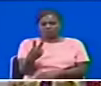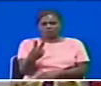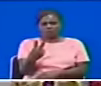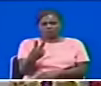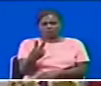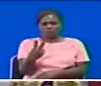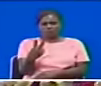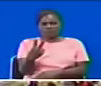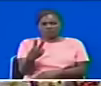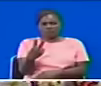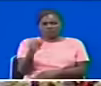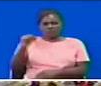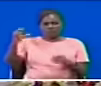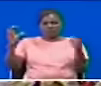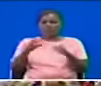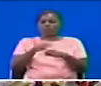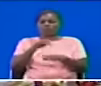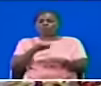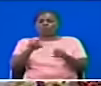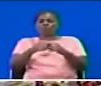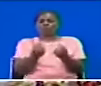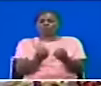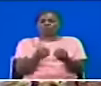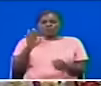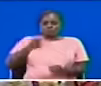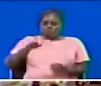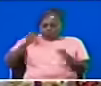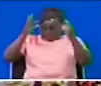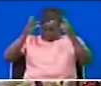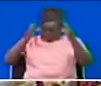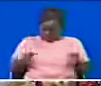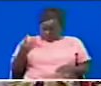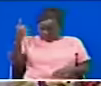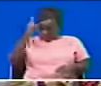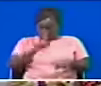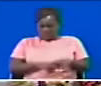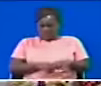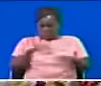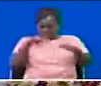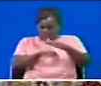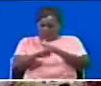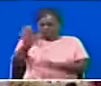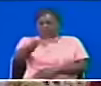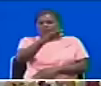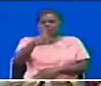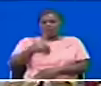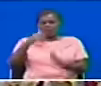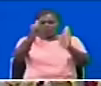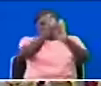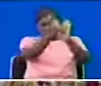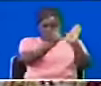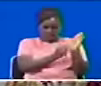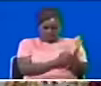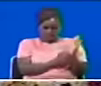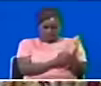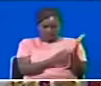political party, it breaks. So until, again, women will decide at one point in Parliament, we have an agenda that